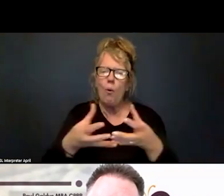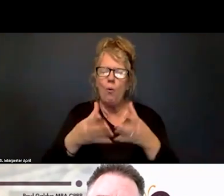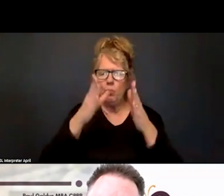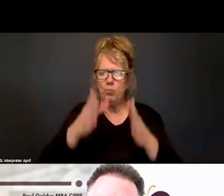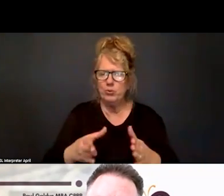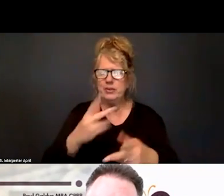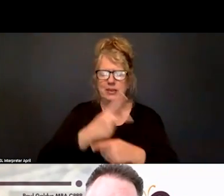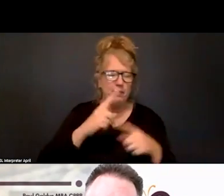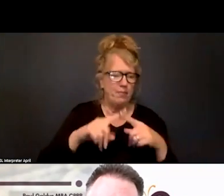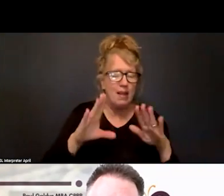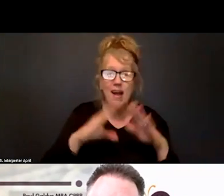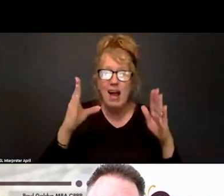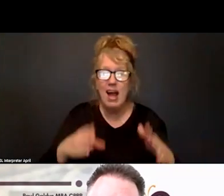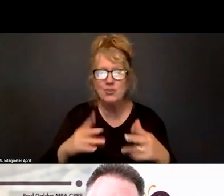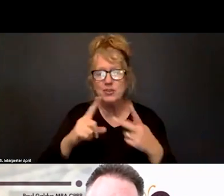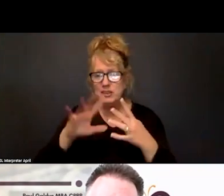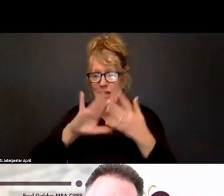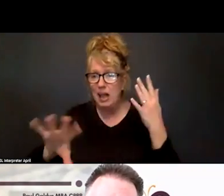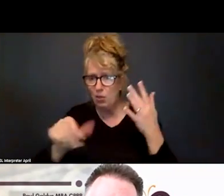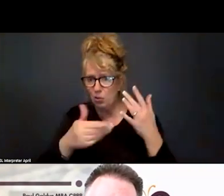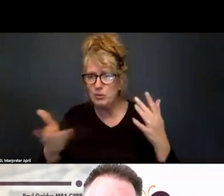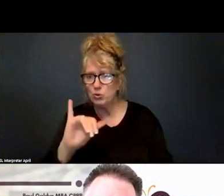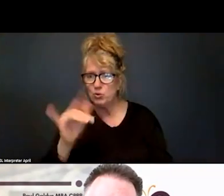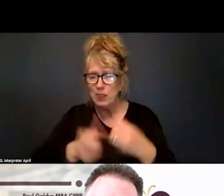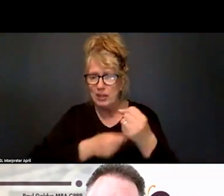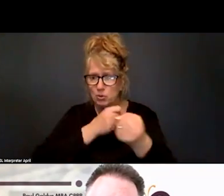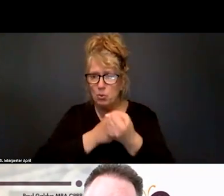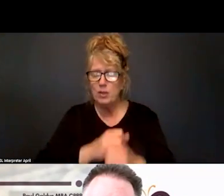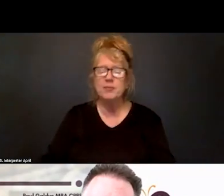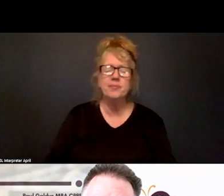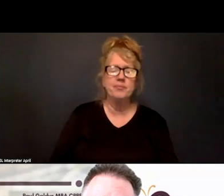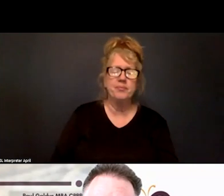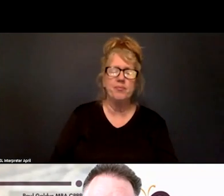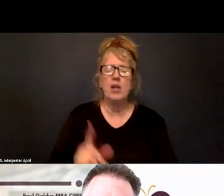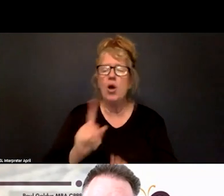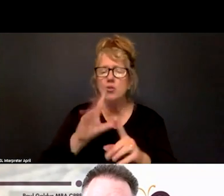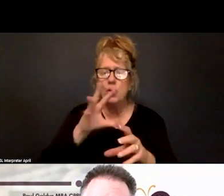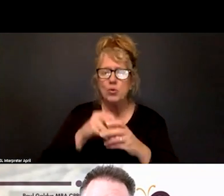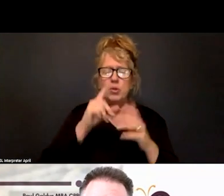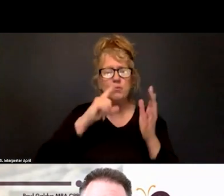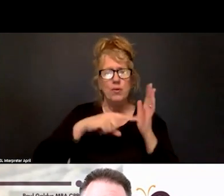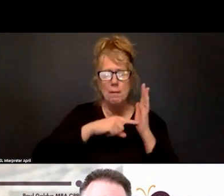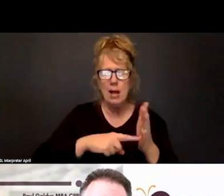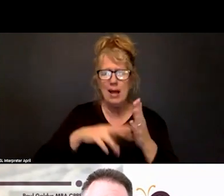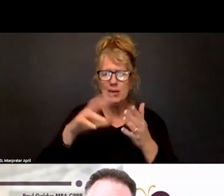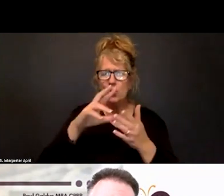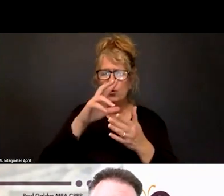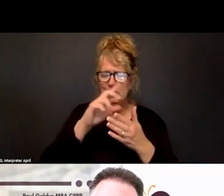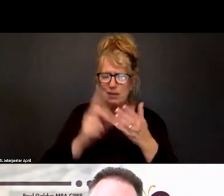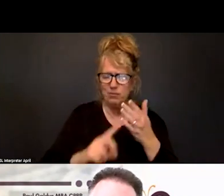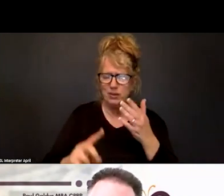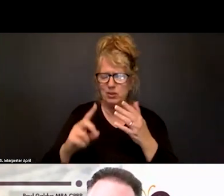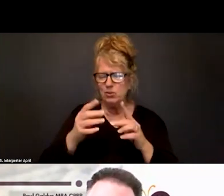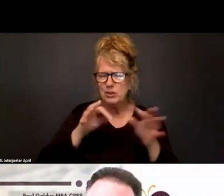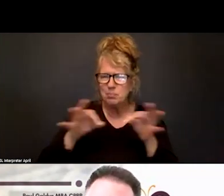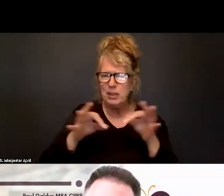housing and other resources too, and supports. It also includes model definitions, right? And I wanted to just